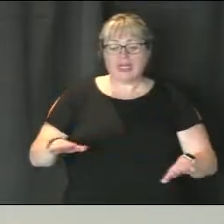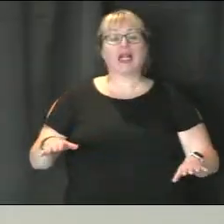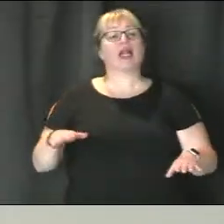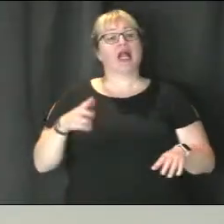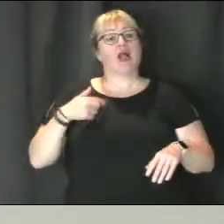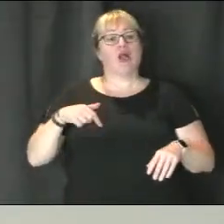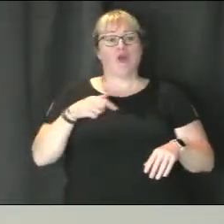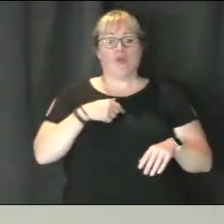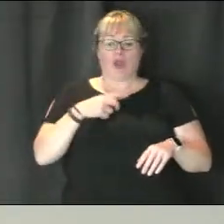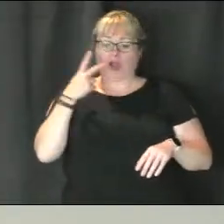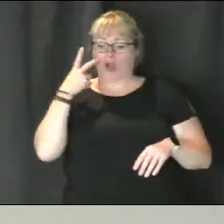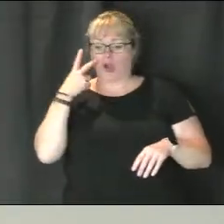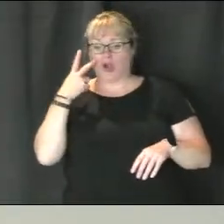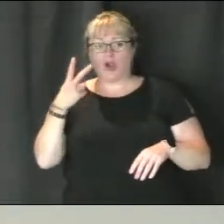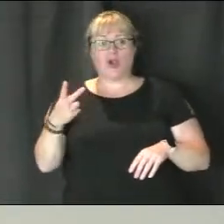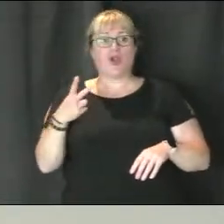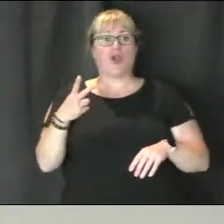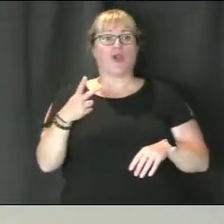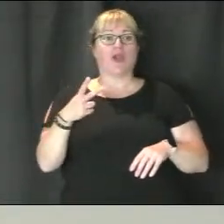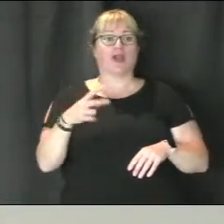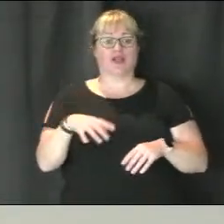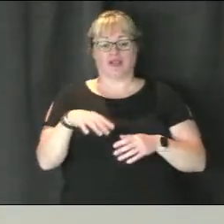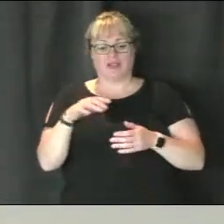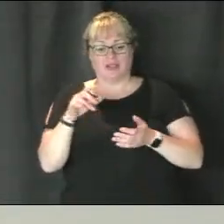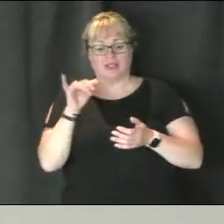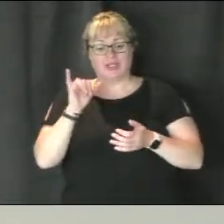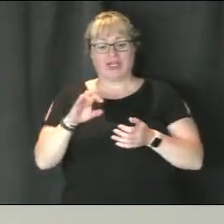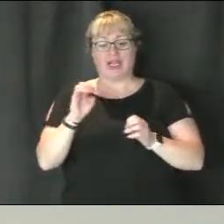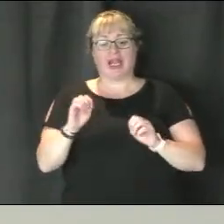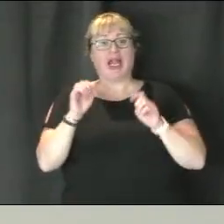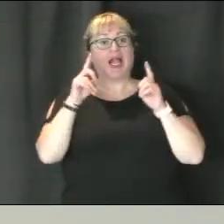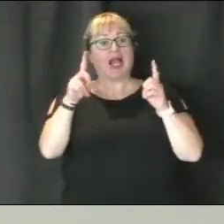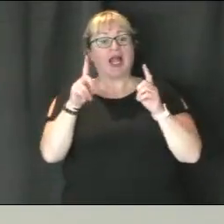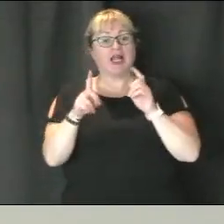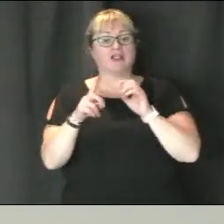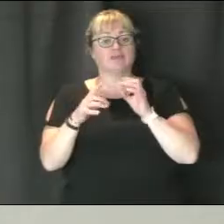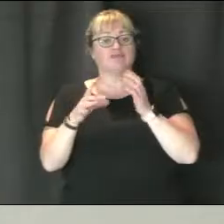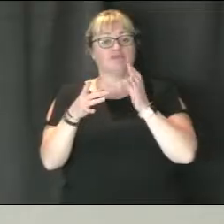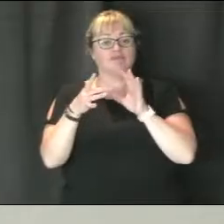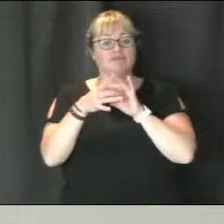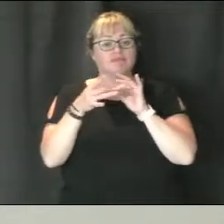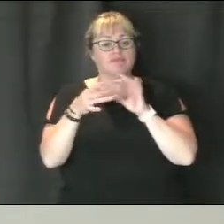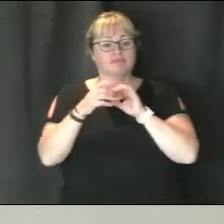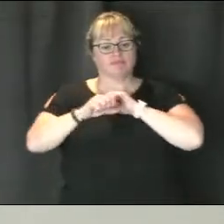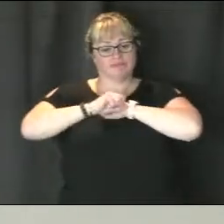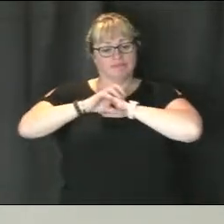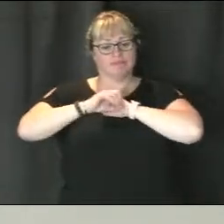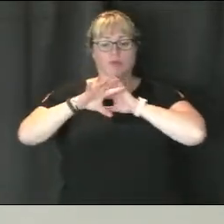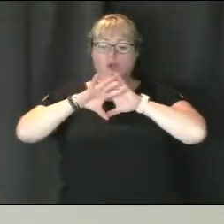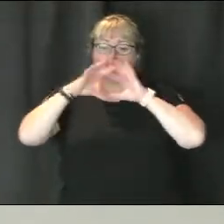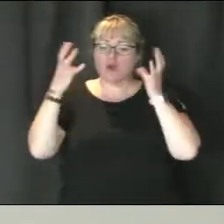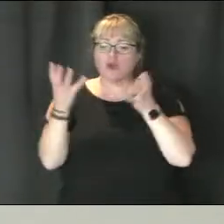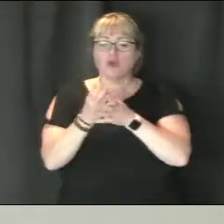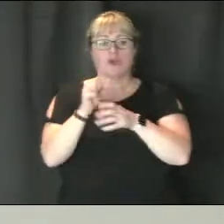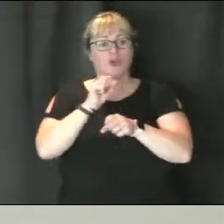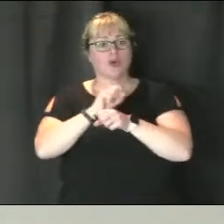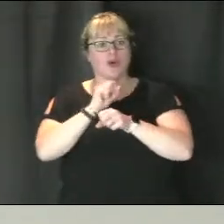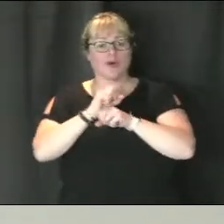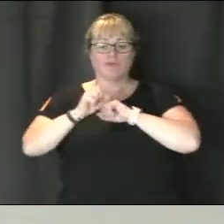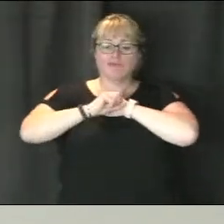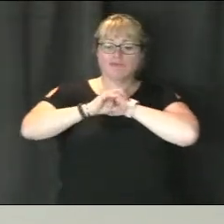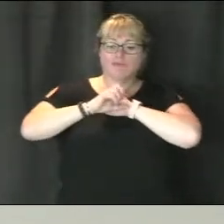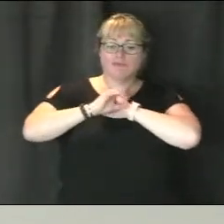at the Times Educational Supplement, which advertises jobs all over the world, and they're